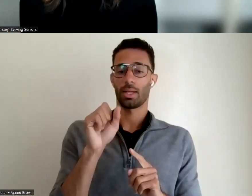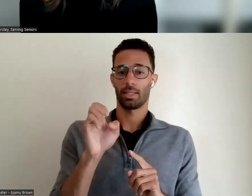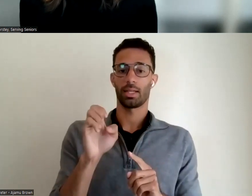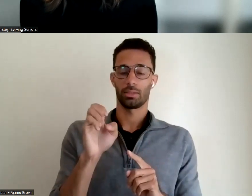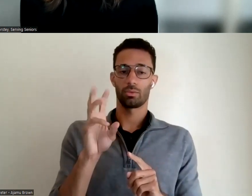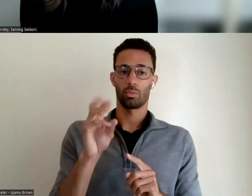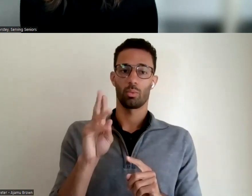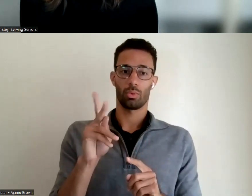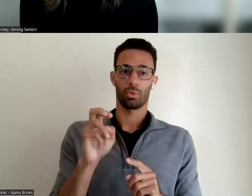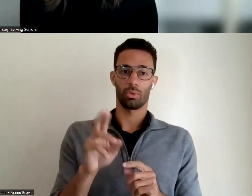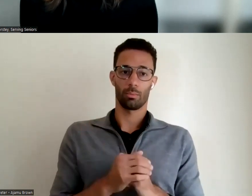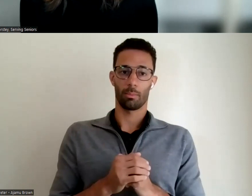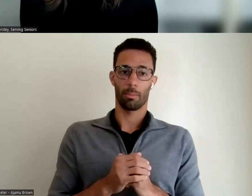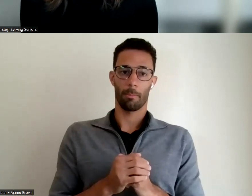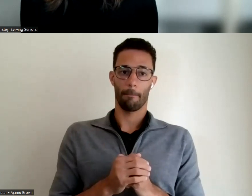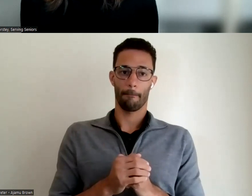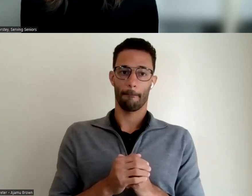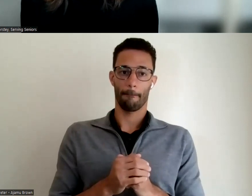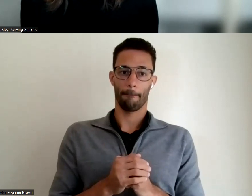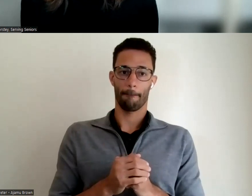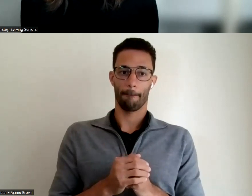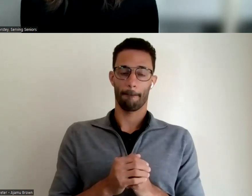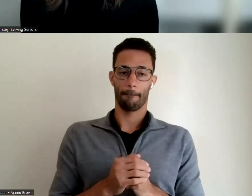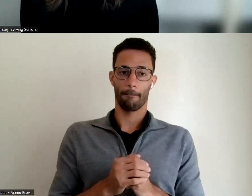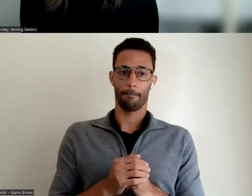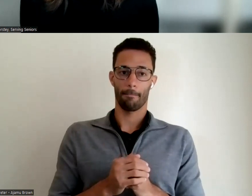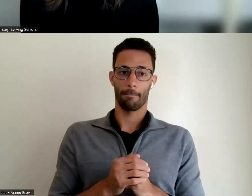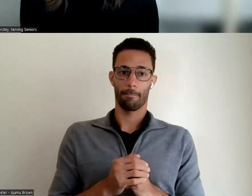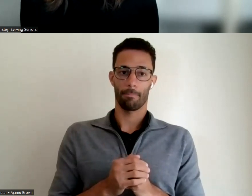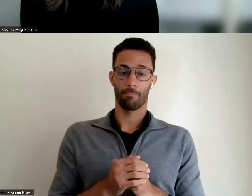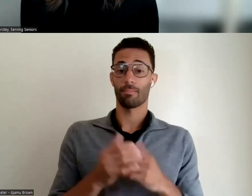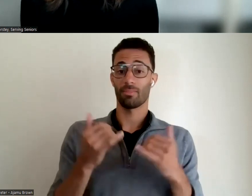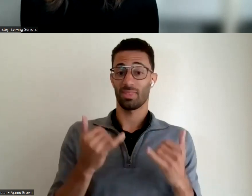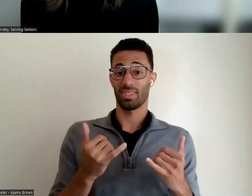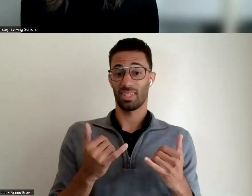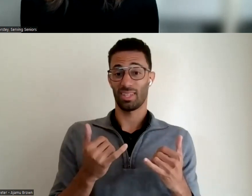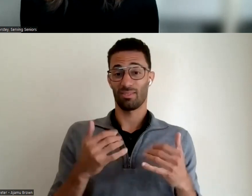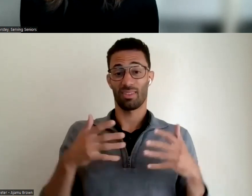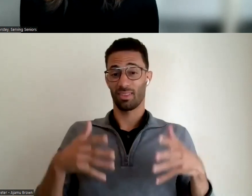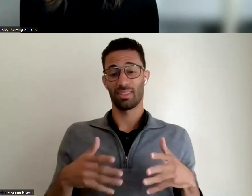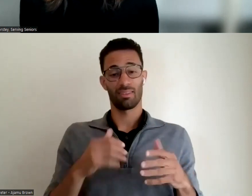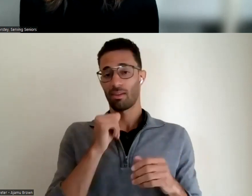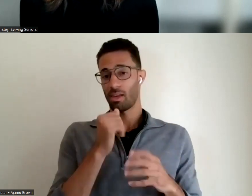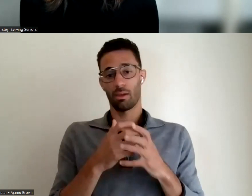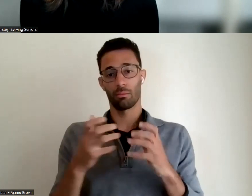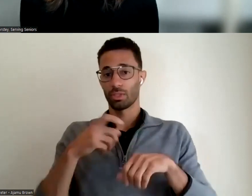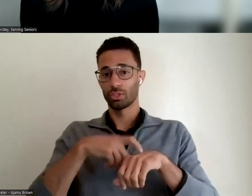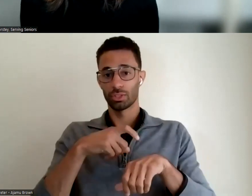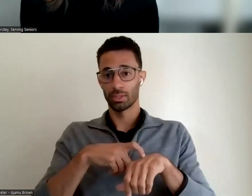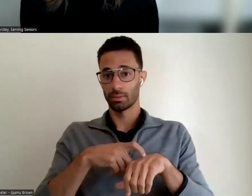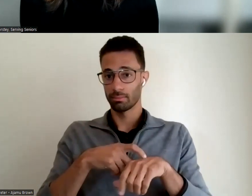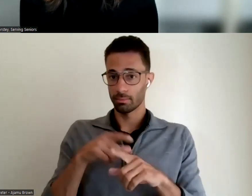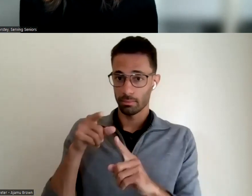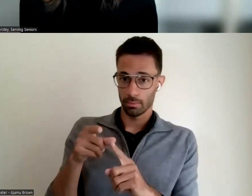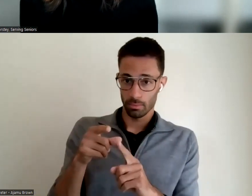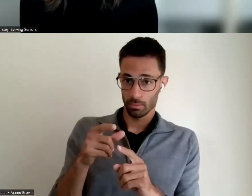more. Oh, sorry, Peter, I'm just flagging, we're pretty short on time. Any quick response?